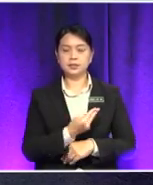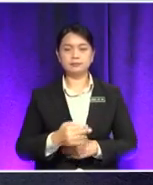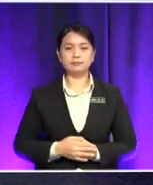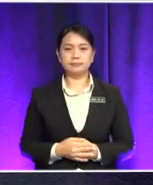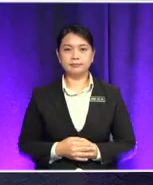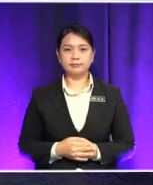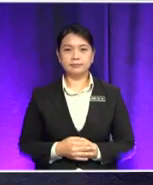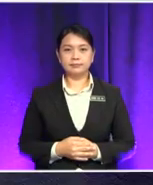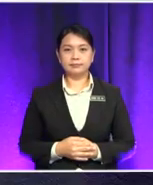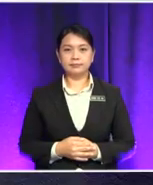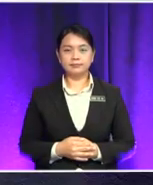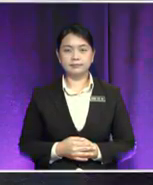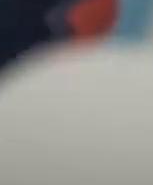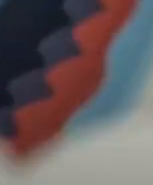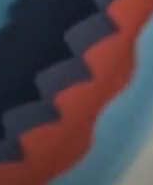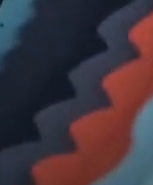KPM.